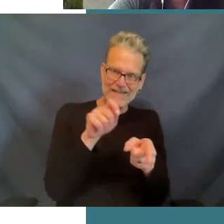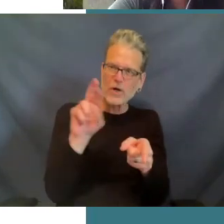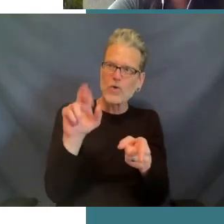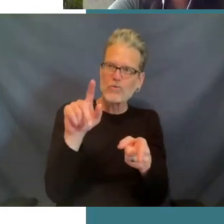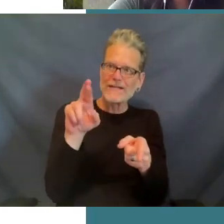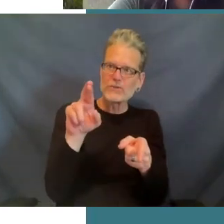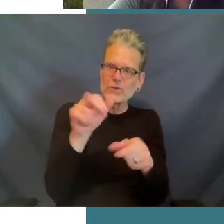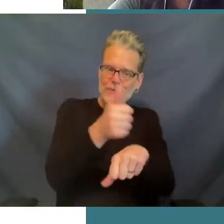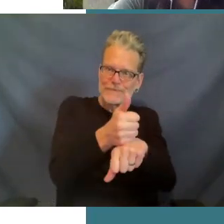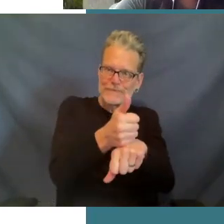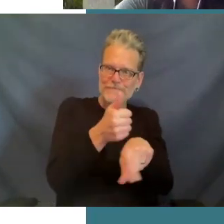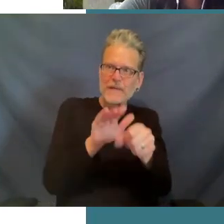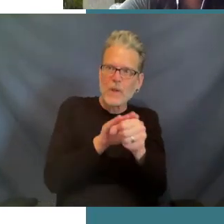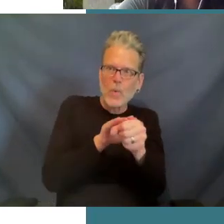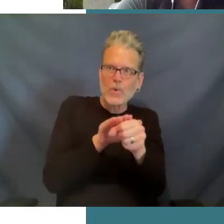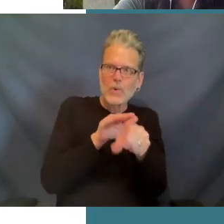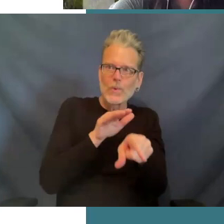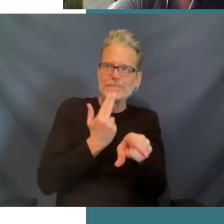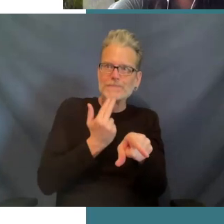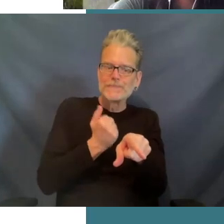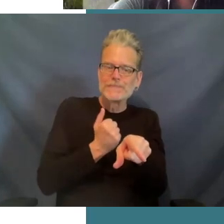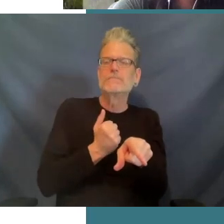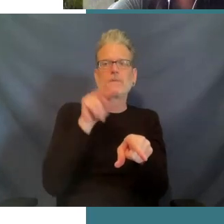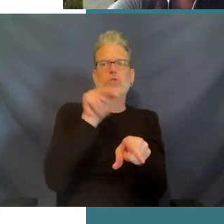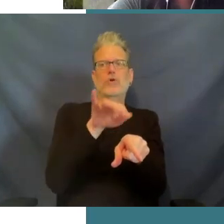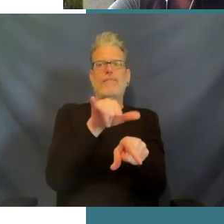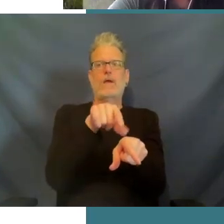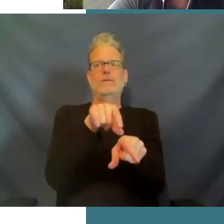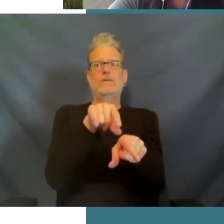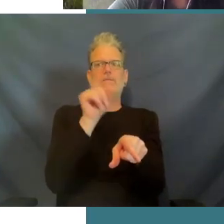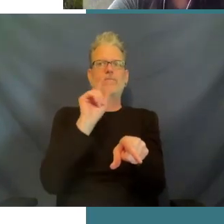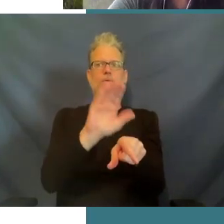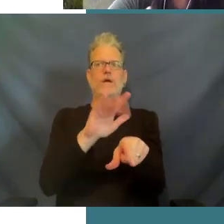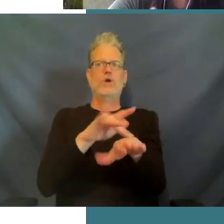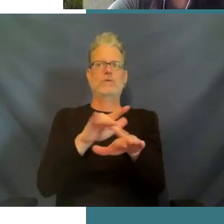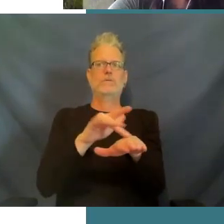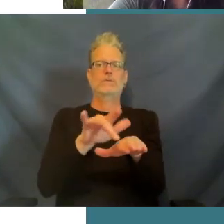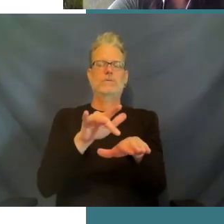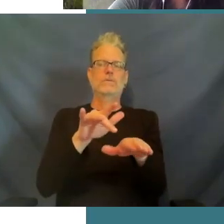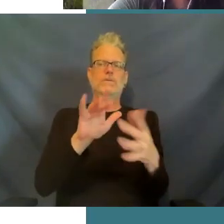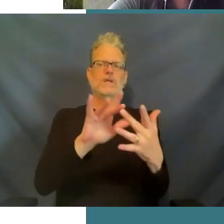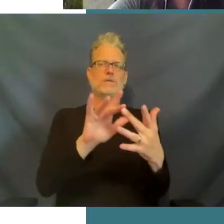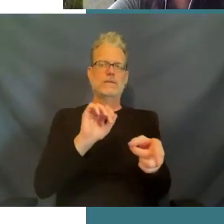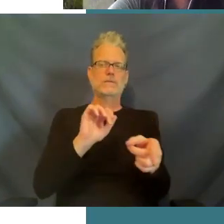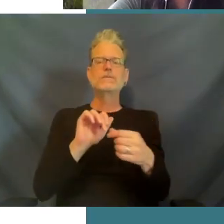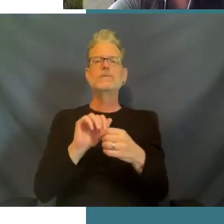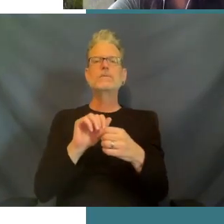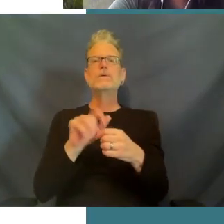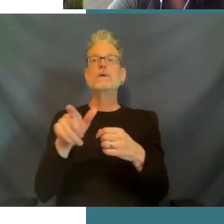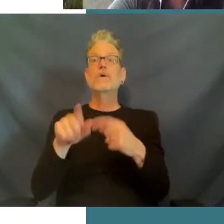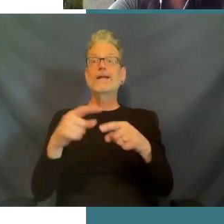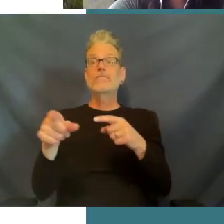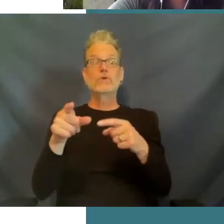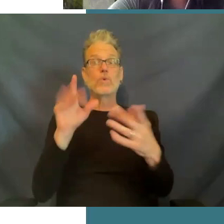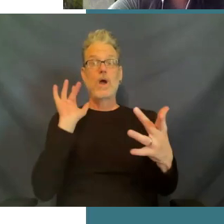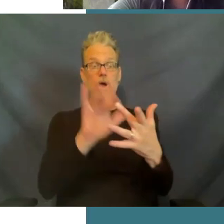super local, look at that Forest website for their contact information. I'd recommend being direct in your message, mention your interest